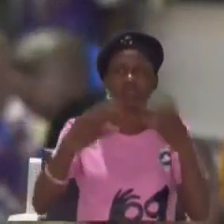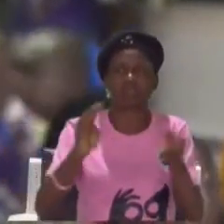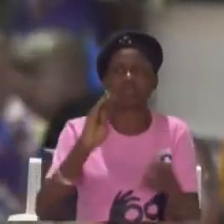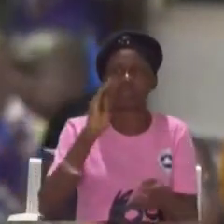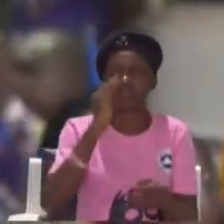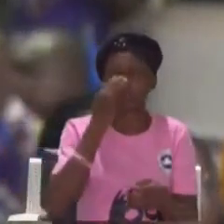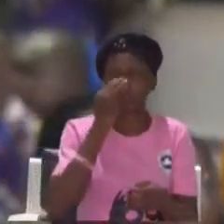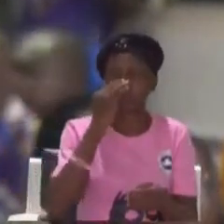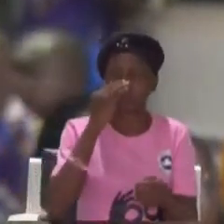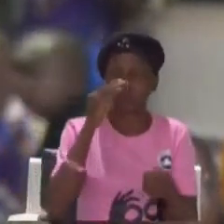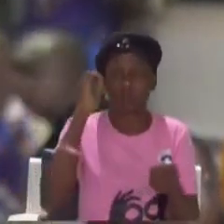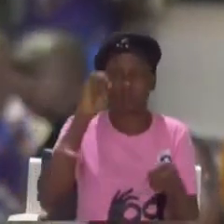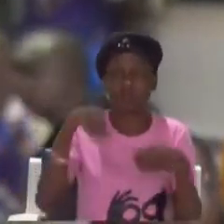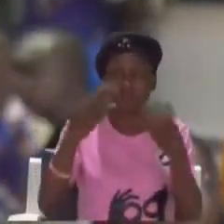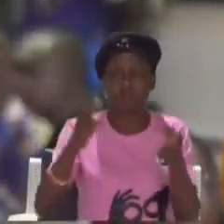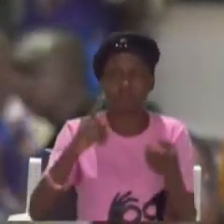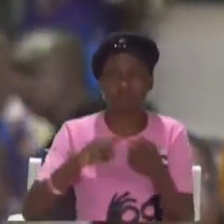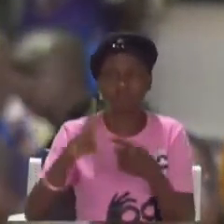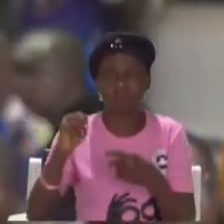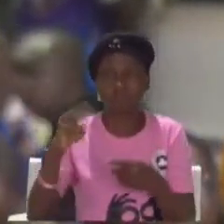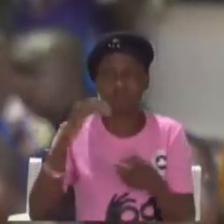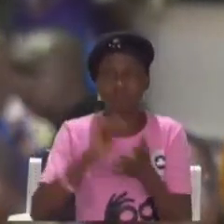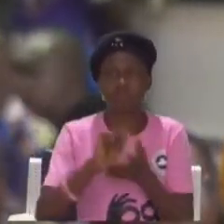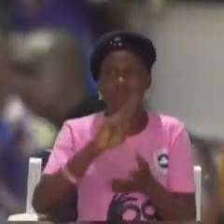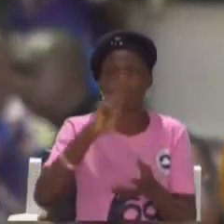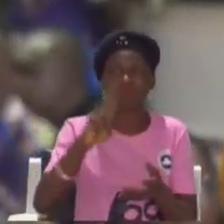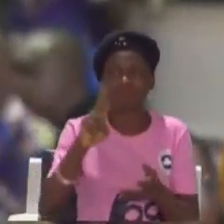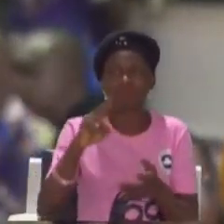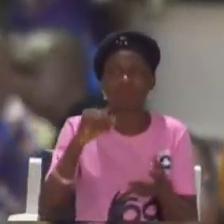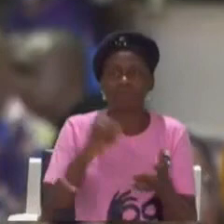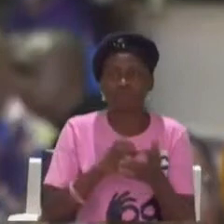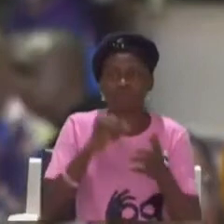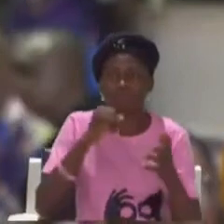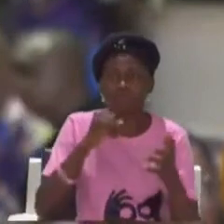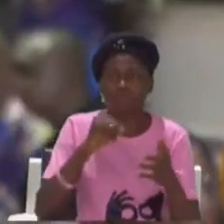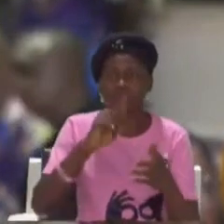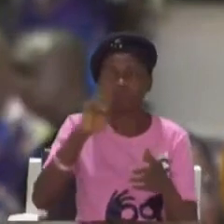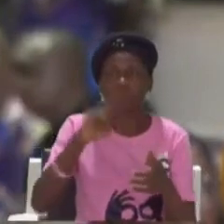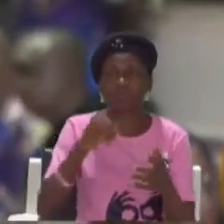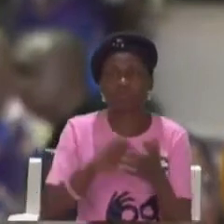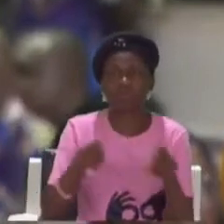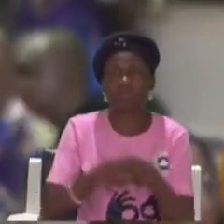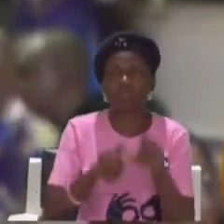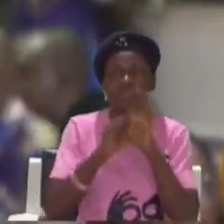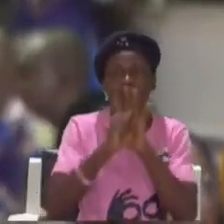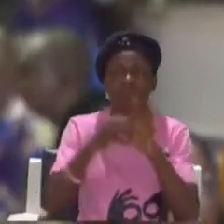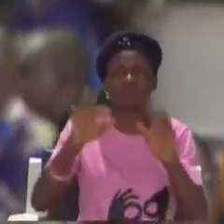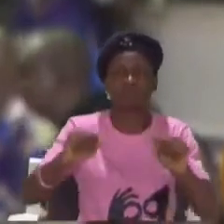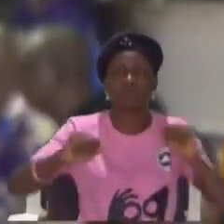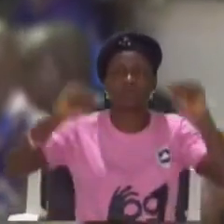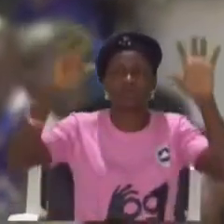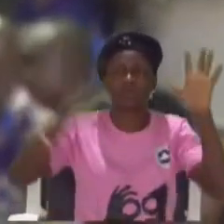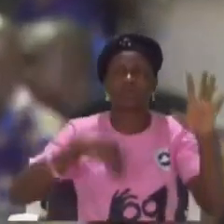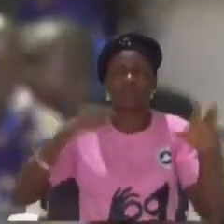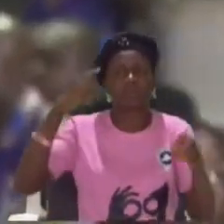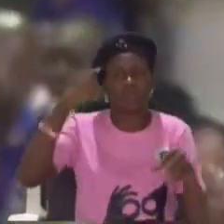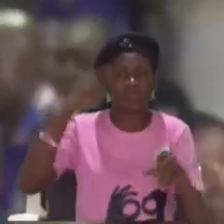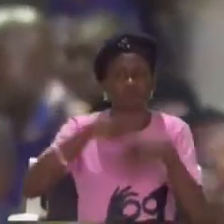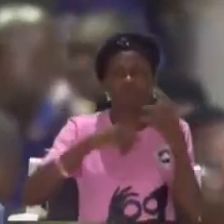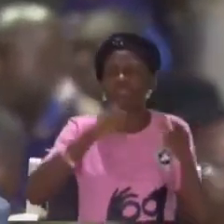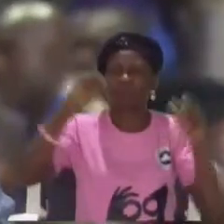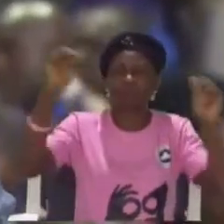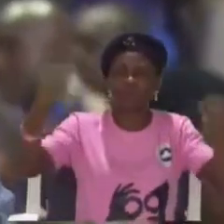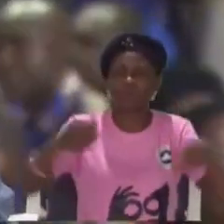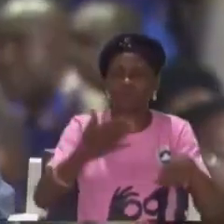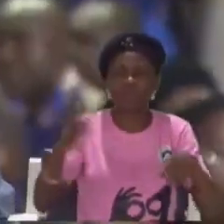given in 2017. And he said, use this as an instrument of prayer. Use this as a symbol of surrender. And think about the impossible things